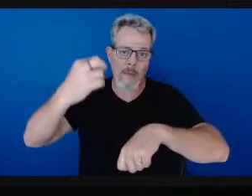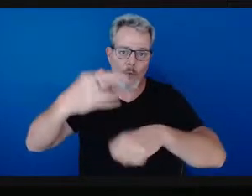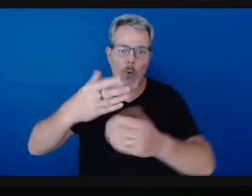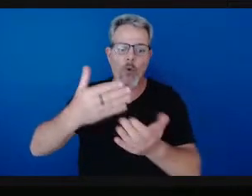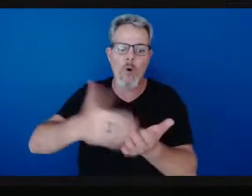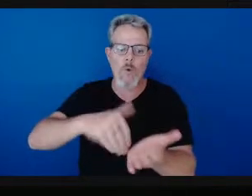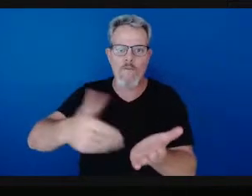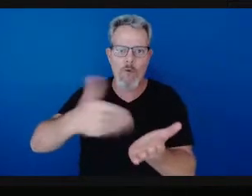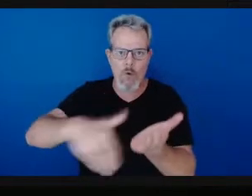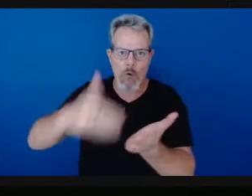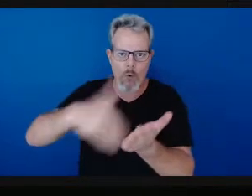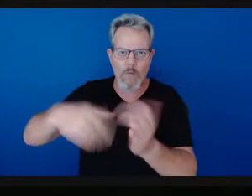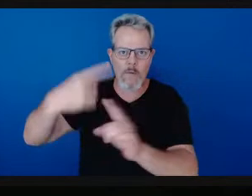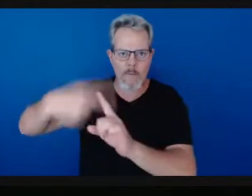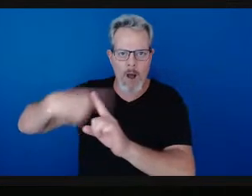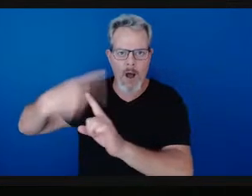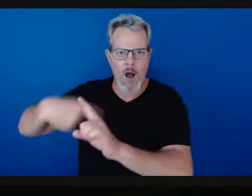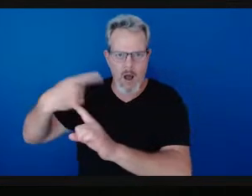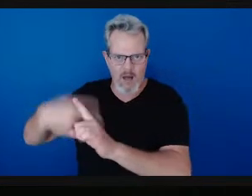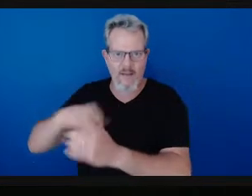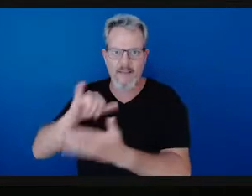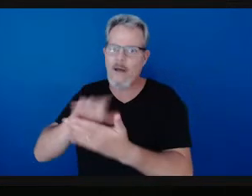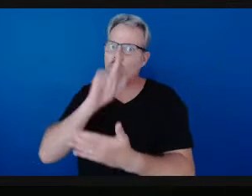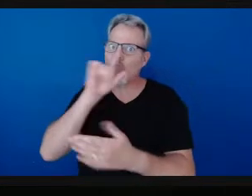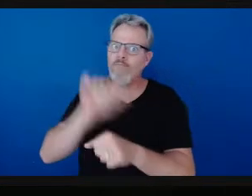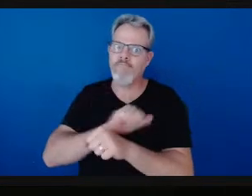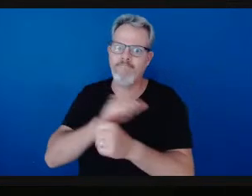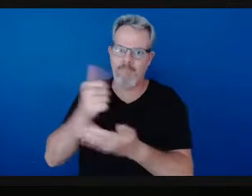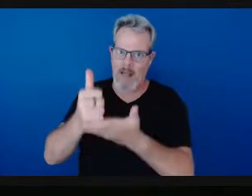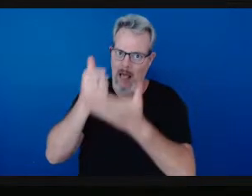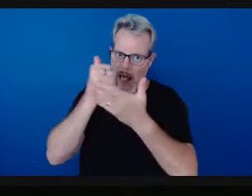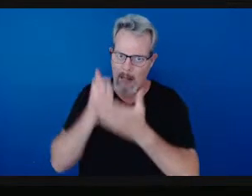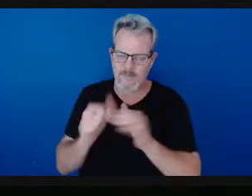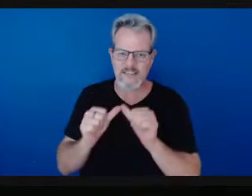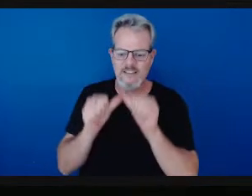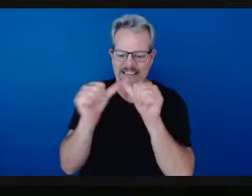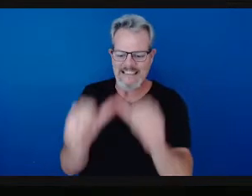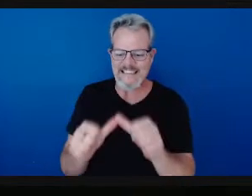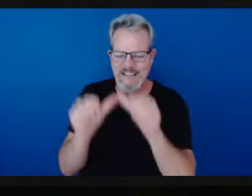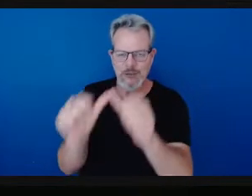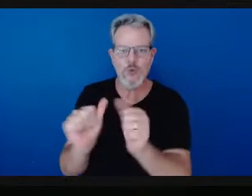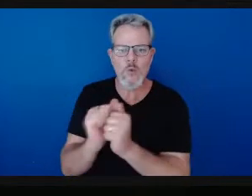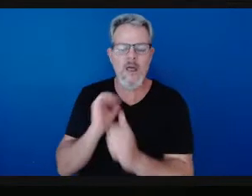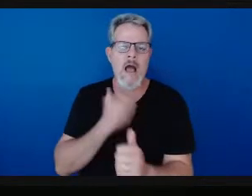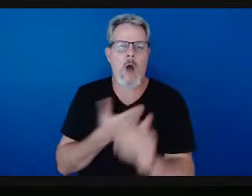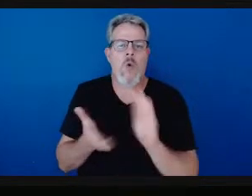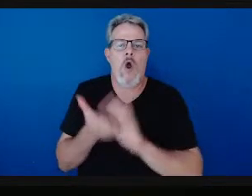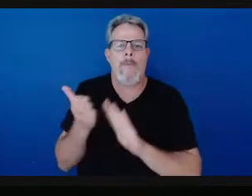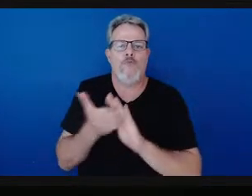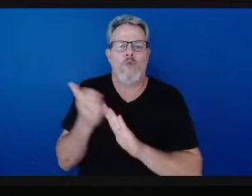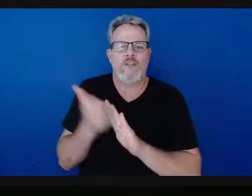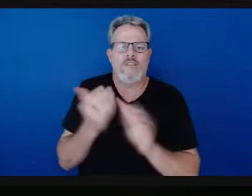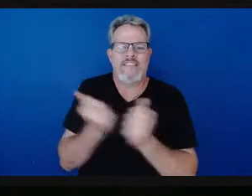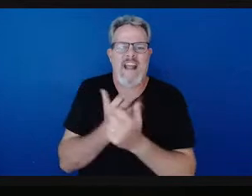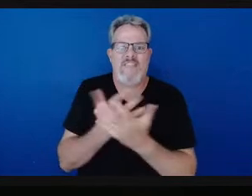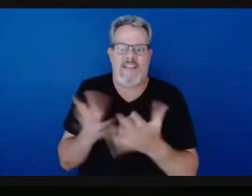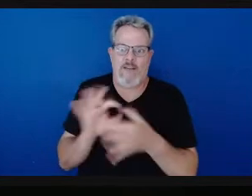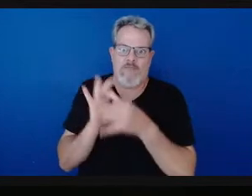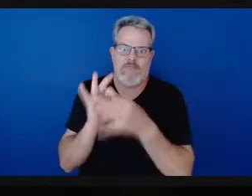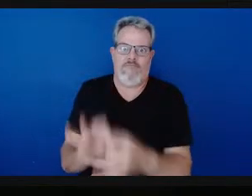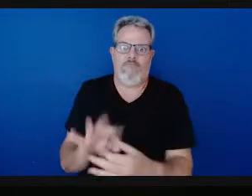donation there, a monthly one. And that really does help us out and be able to continue operations on the back end, with particularly in